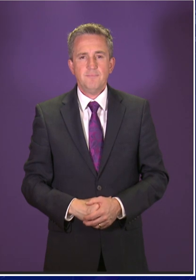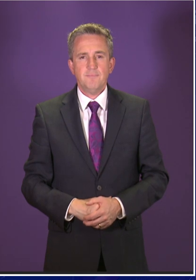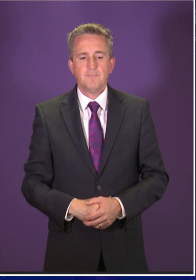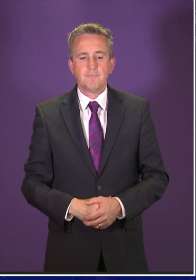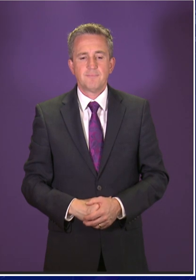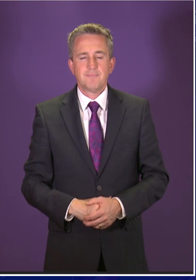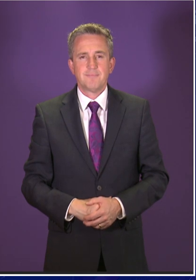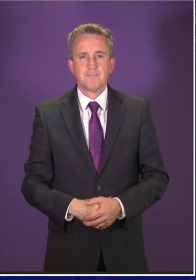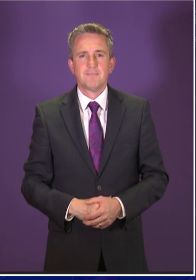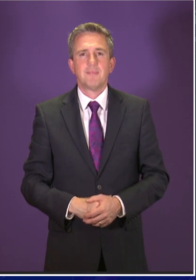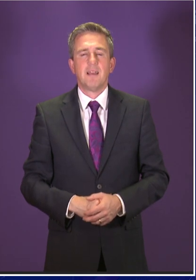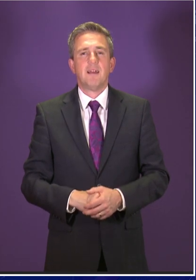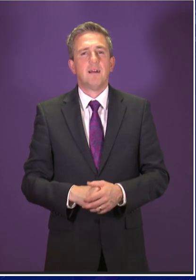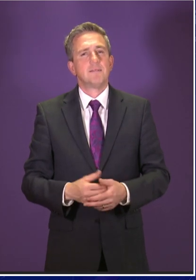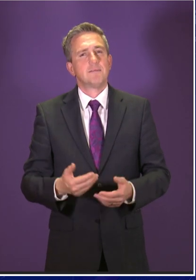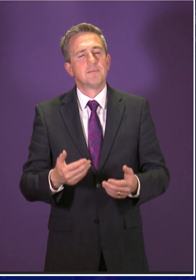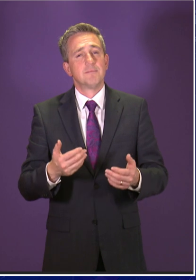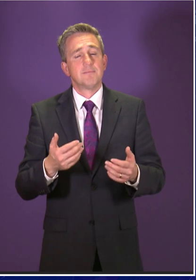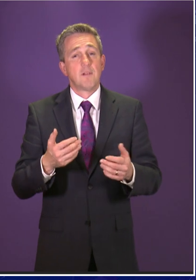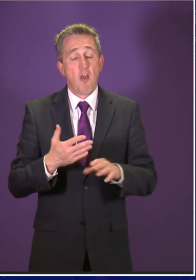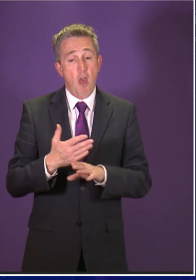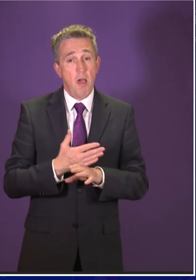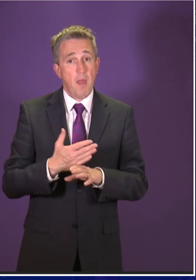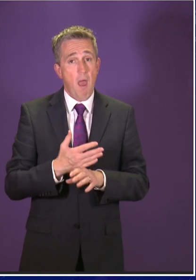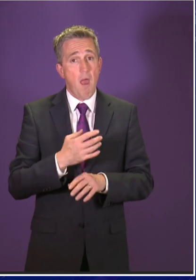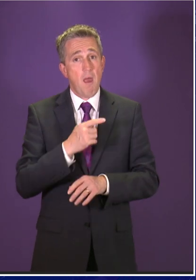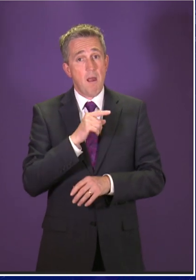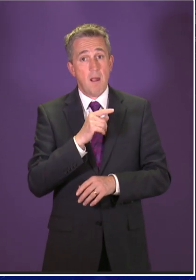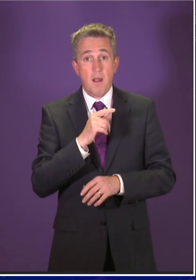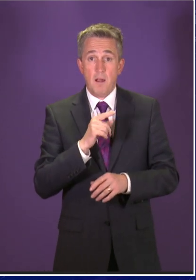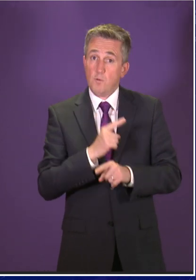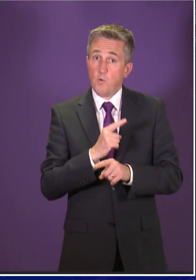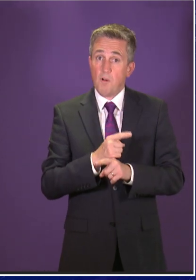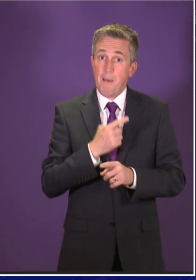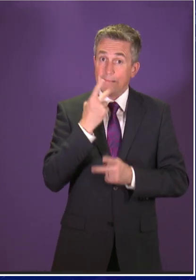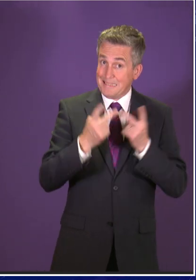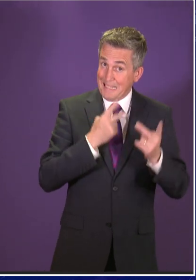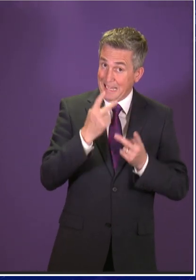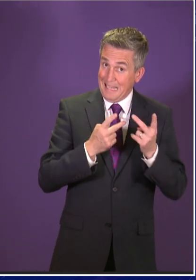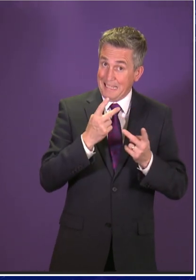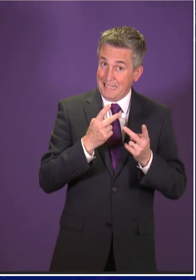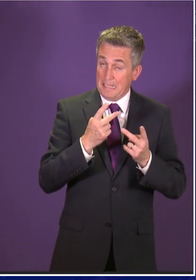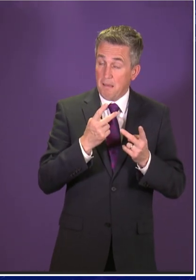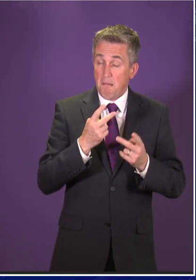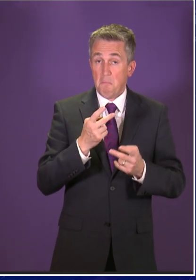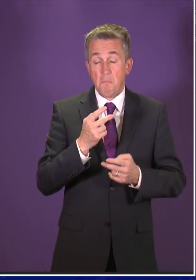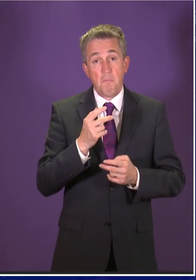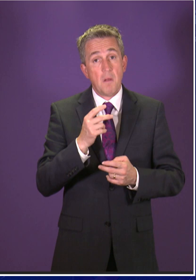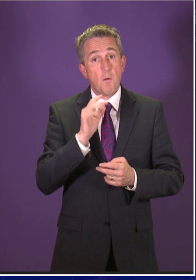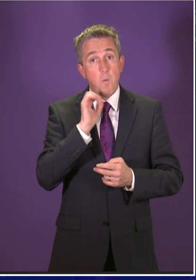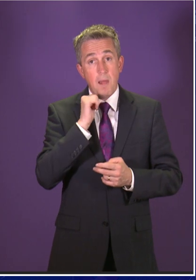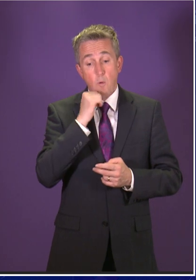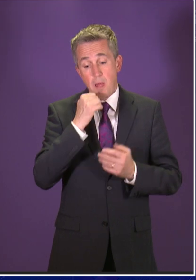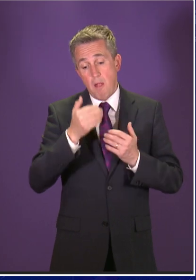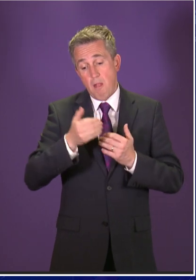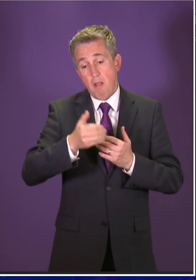Thank you. Now, Sir Jerry tantalised us with a suggestion of a song earlier, and there will be opportunities to participate in the